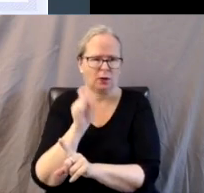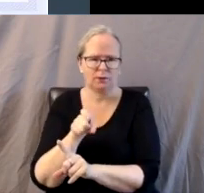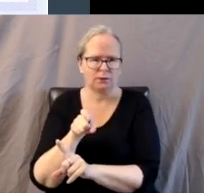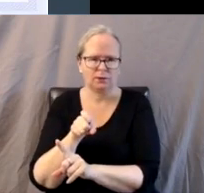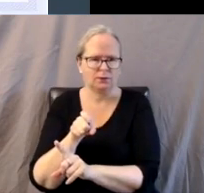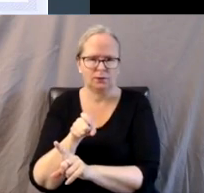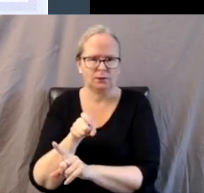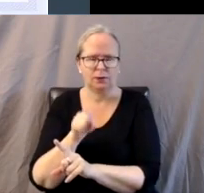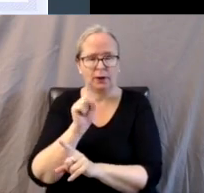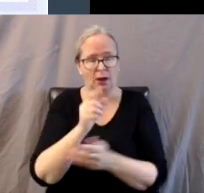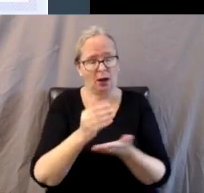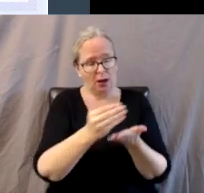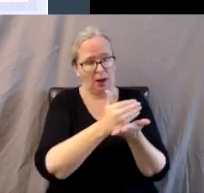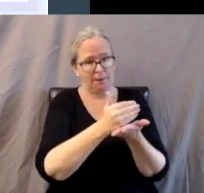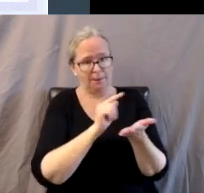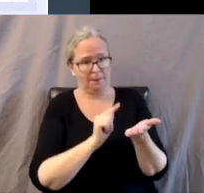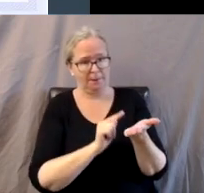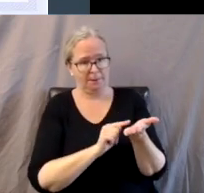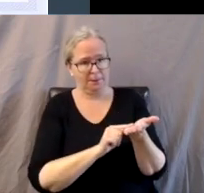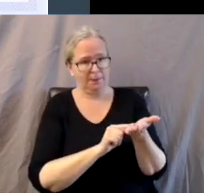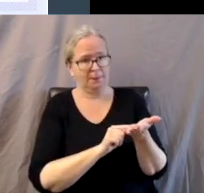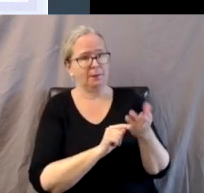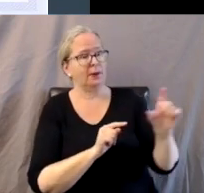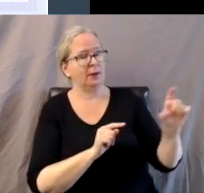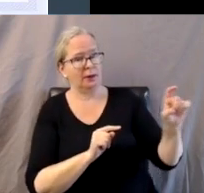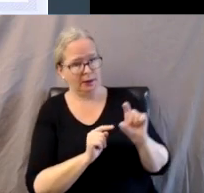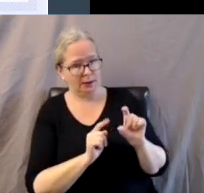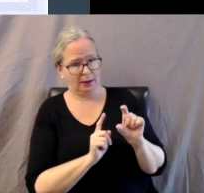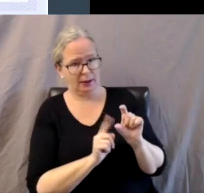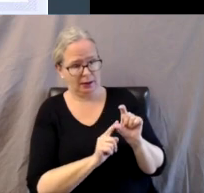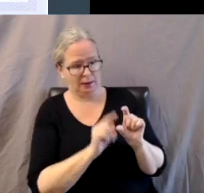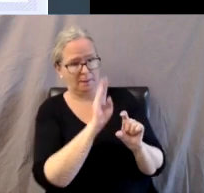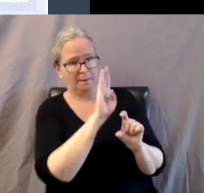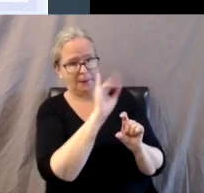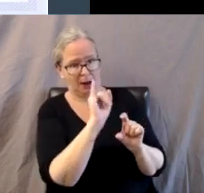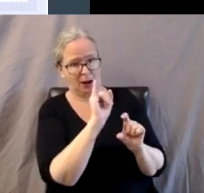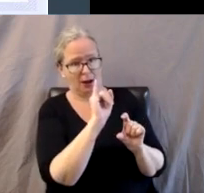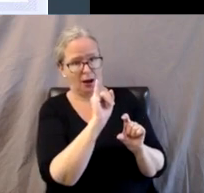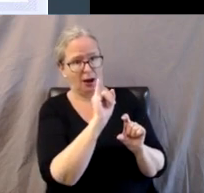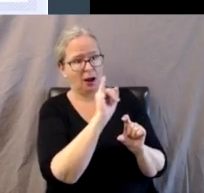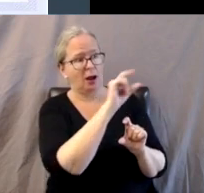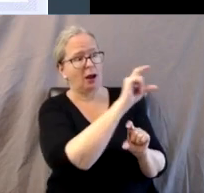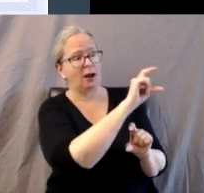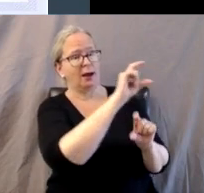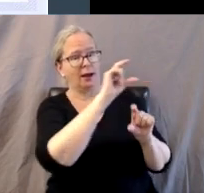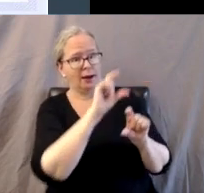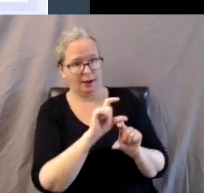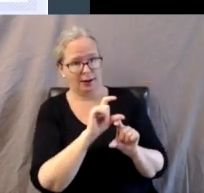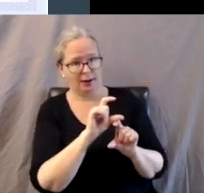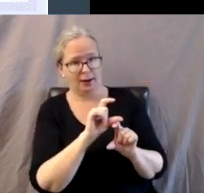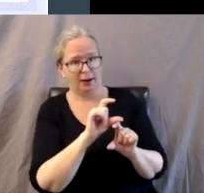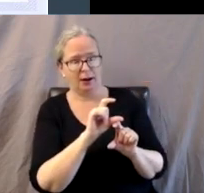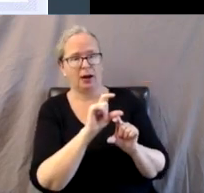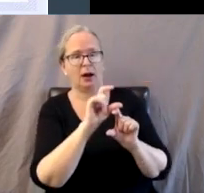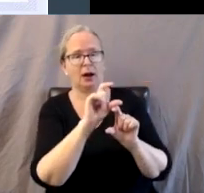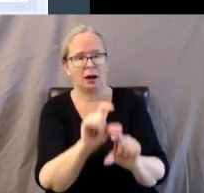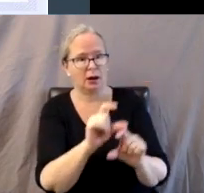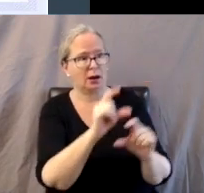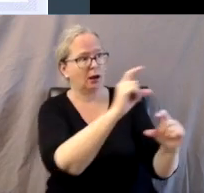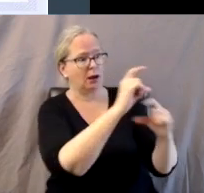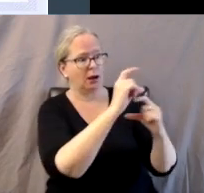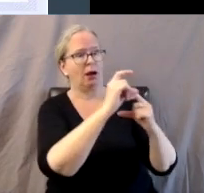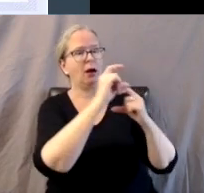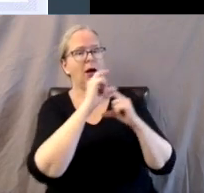A basic income can increase the resiliency in the individual by allowing them the ability to prosper without